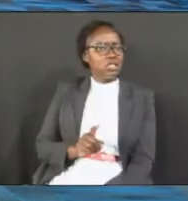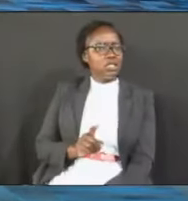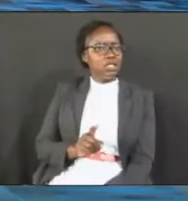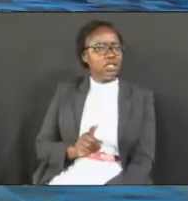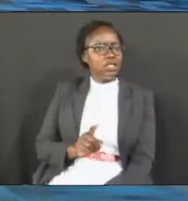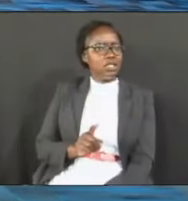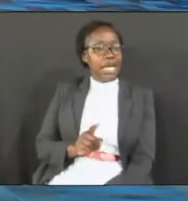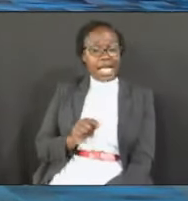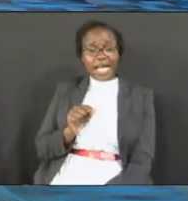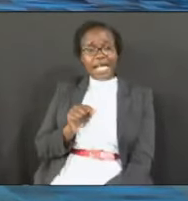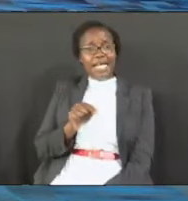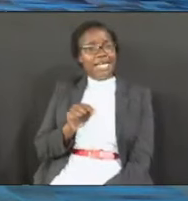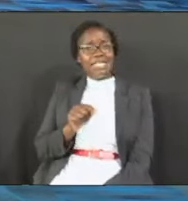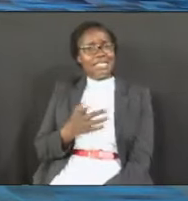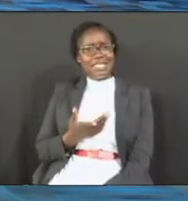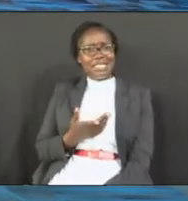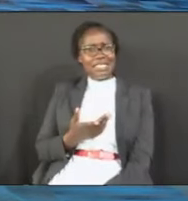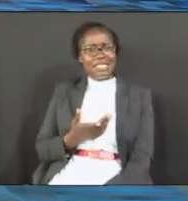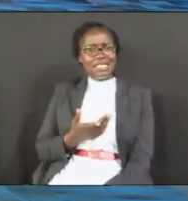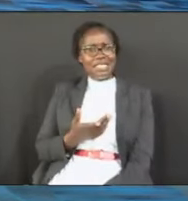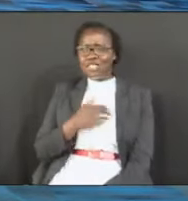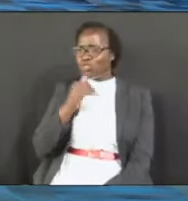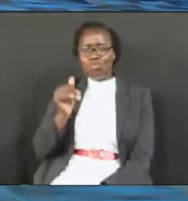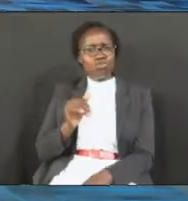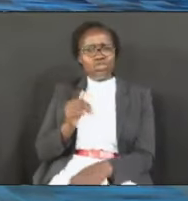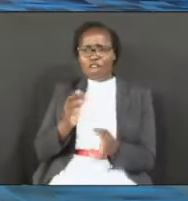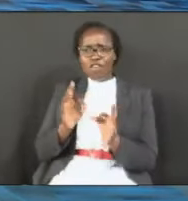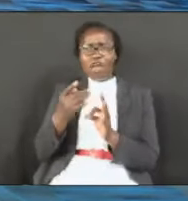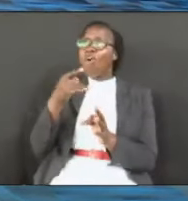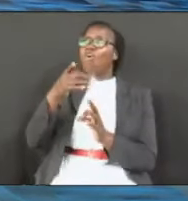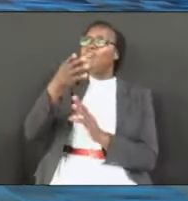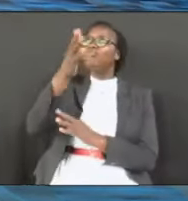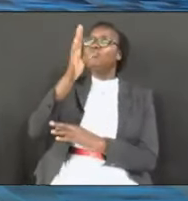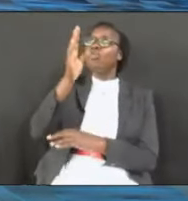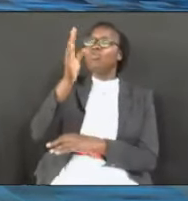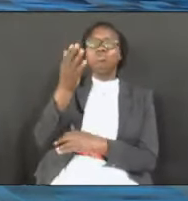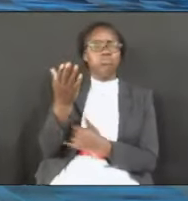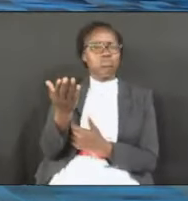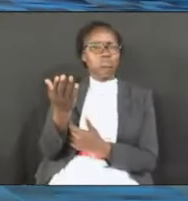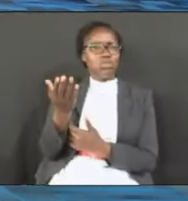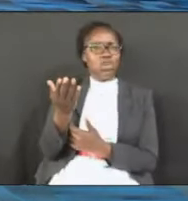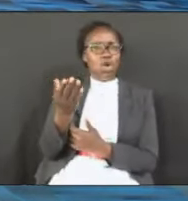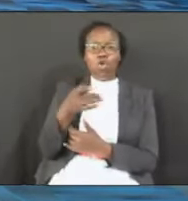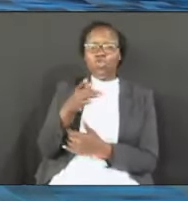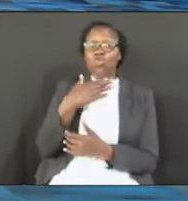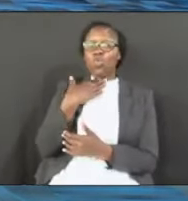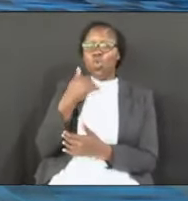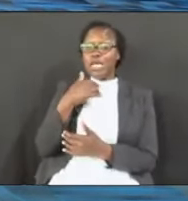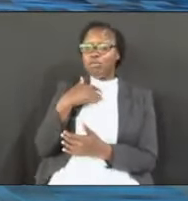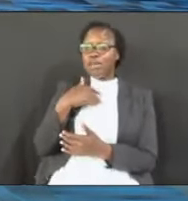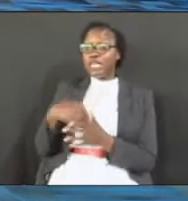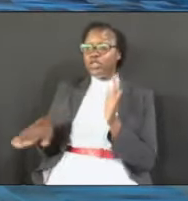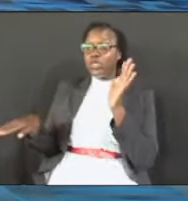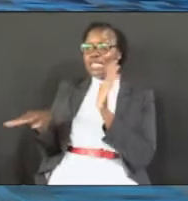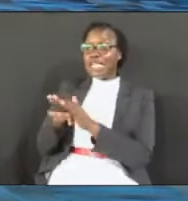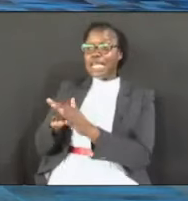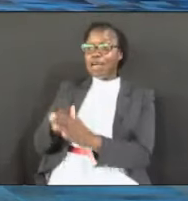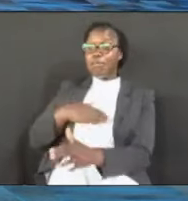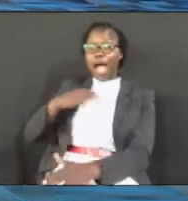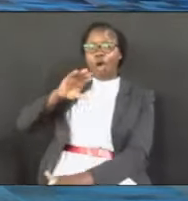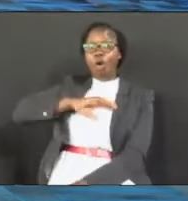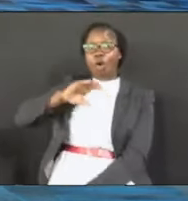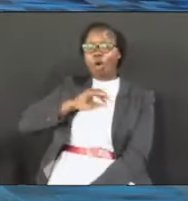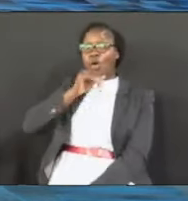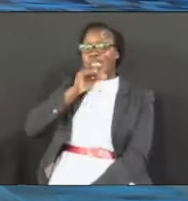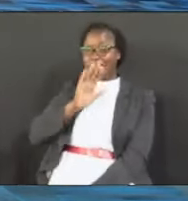This is very unreasonable of you, God. You want me to chase away my own